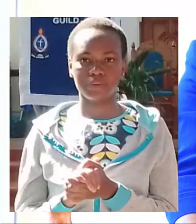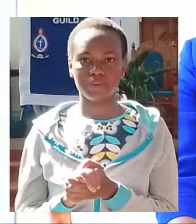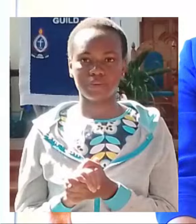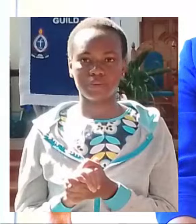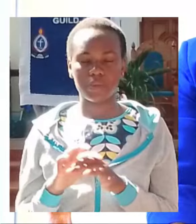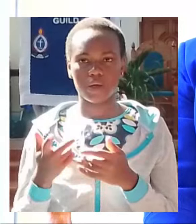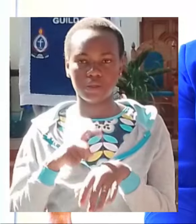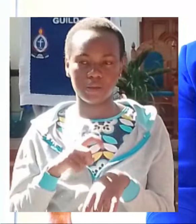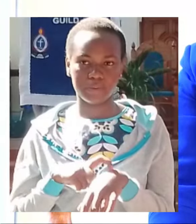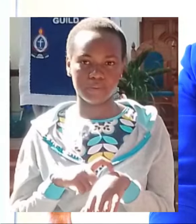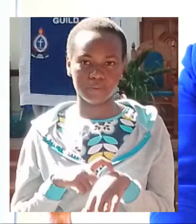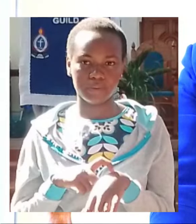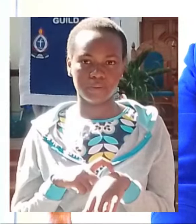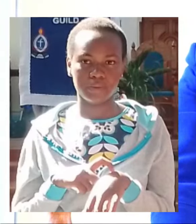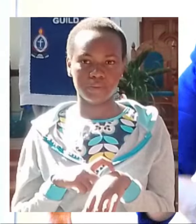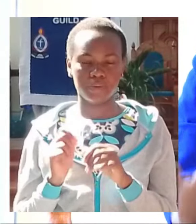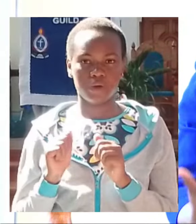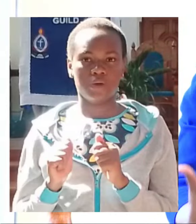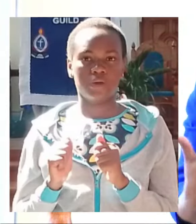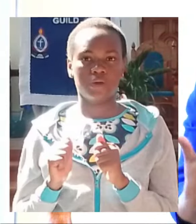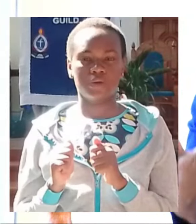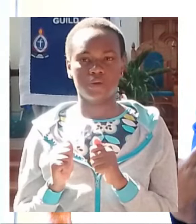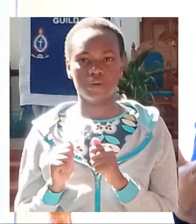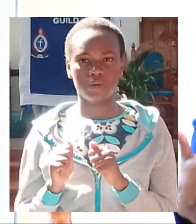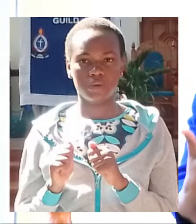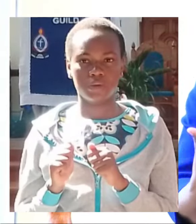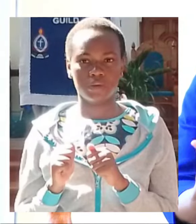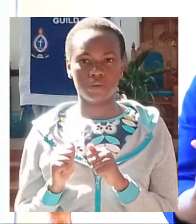How many times have we sought